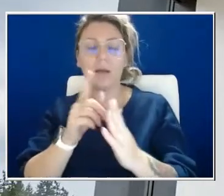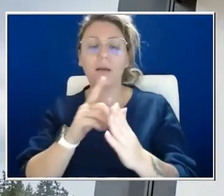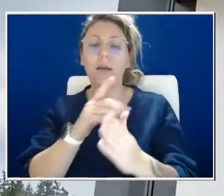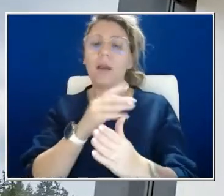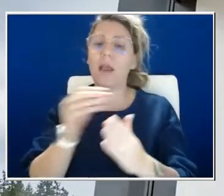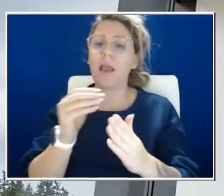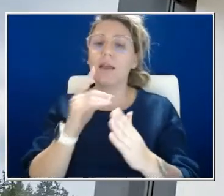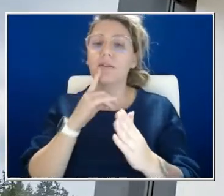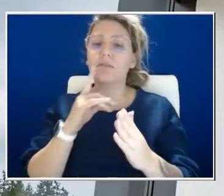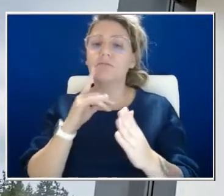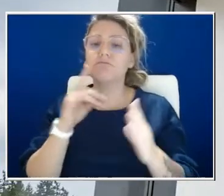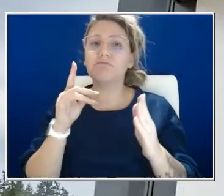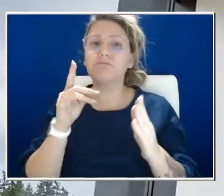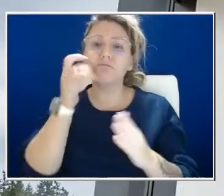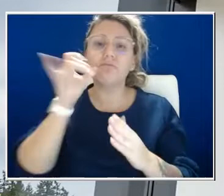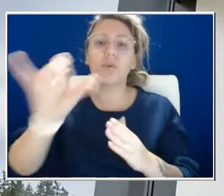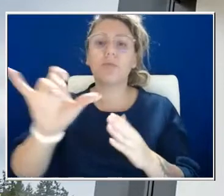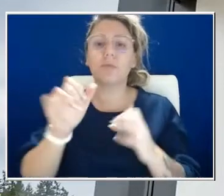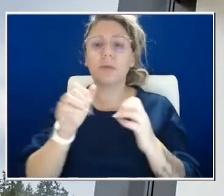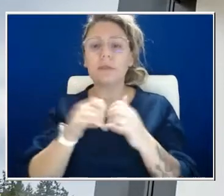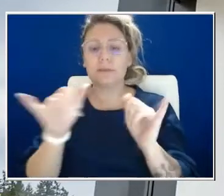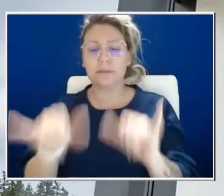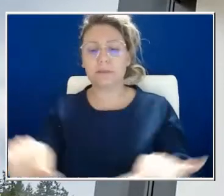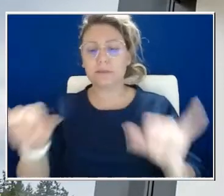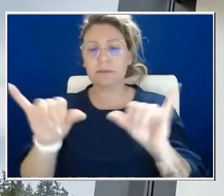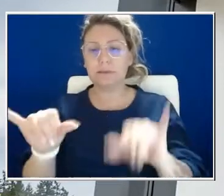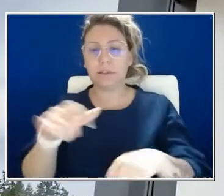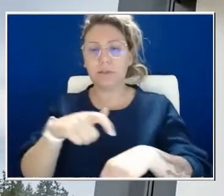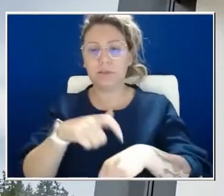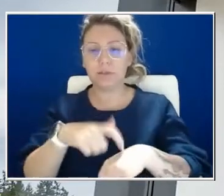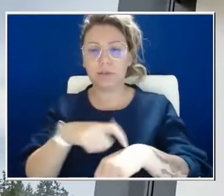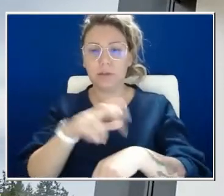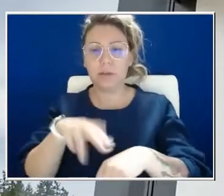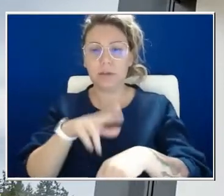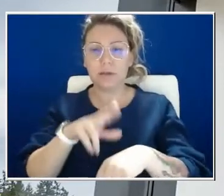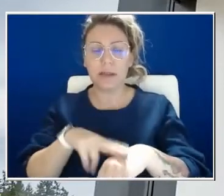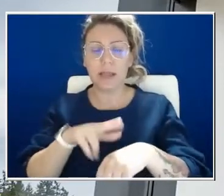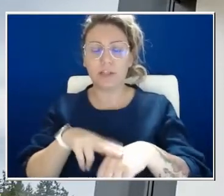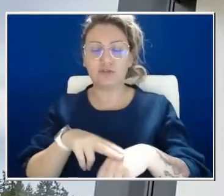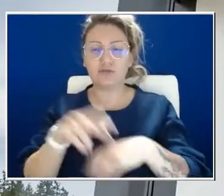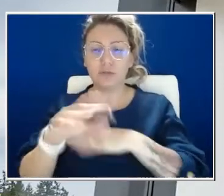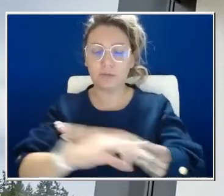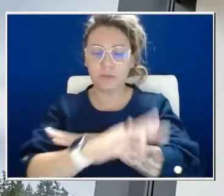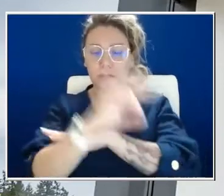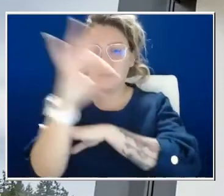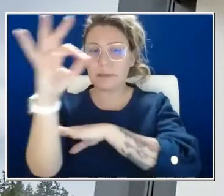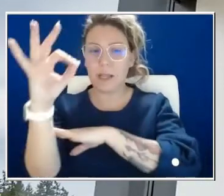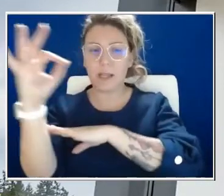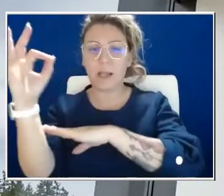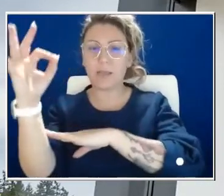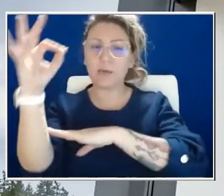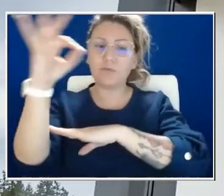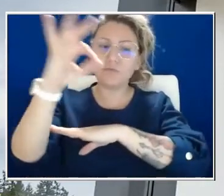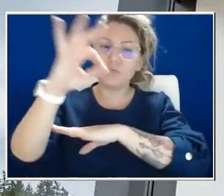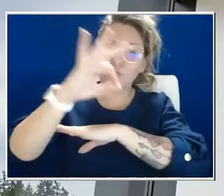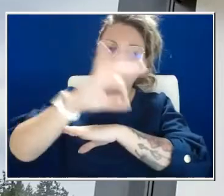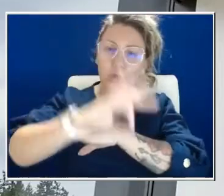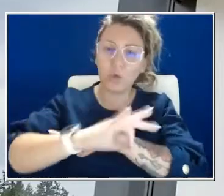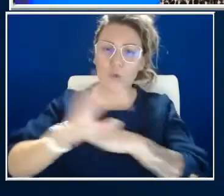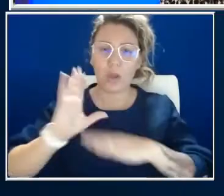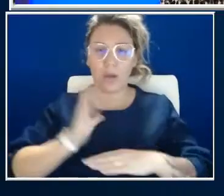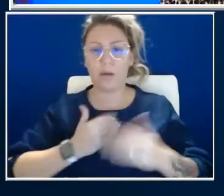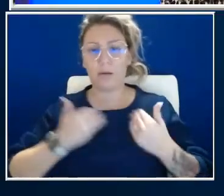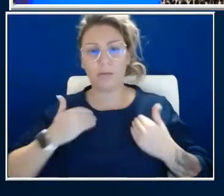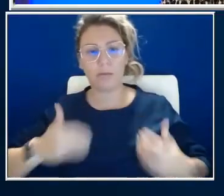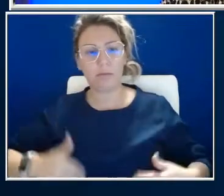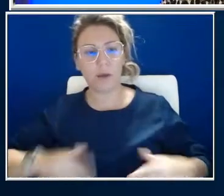standard time because it aligns more with the natural sunrise and natural sunset, which is what body responds to. So